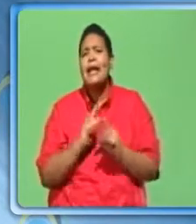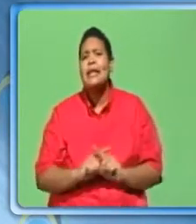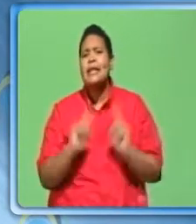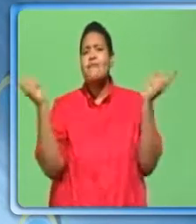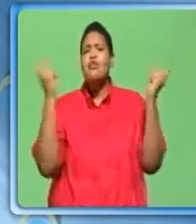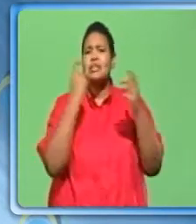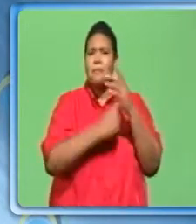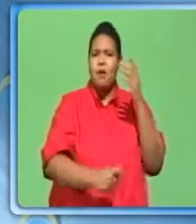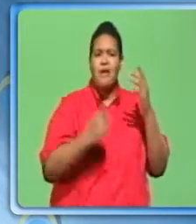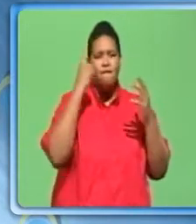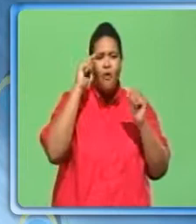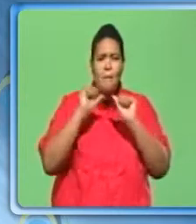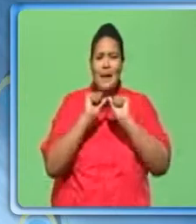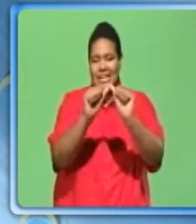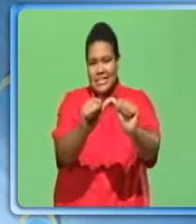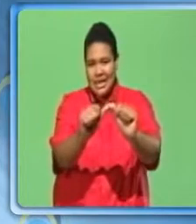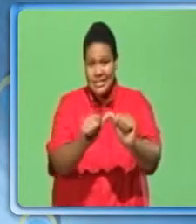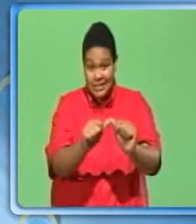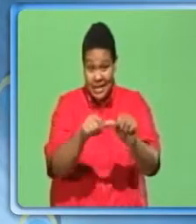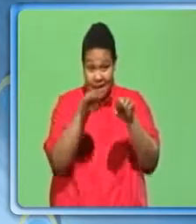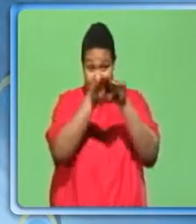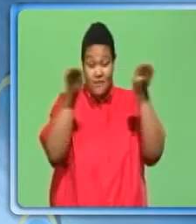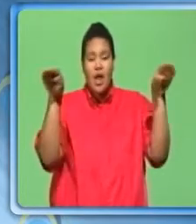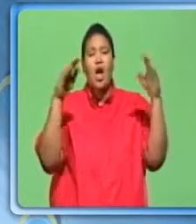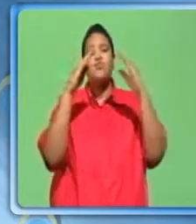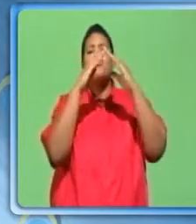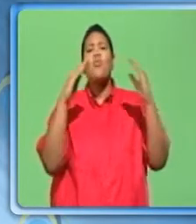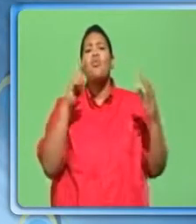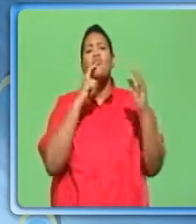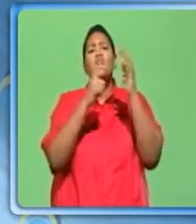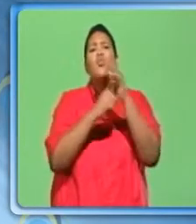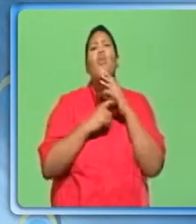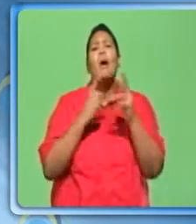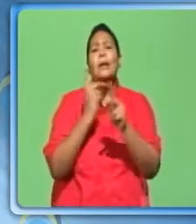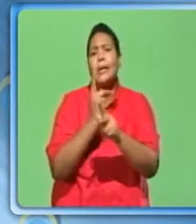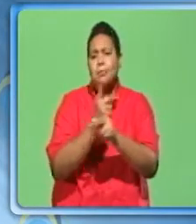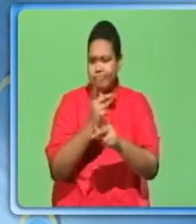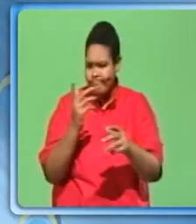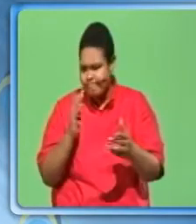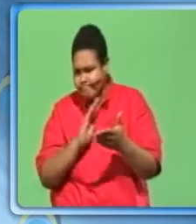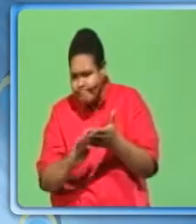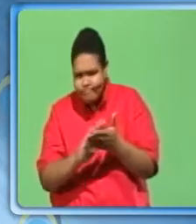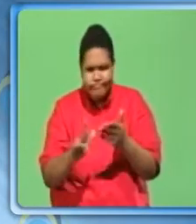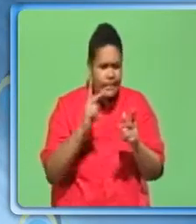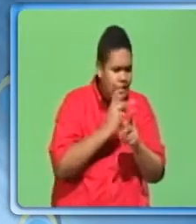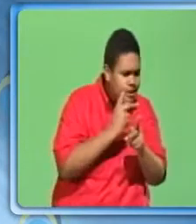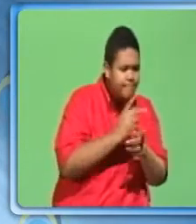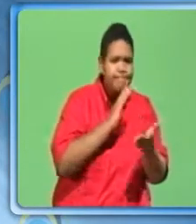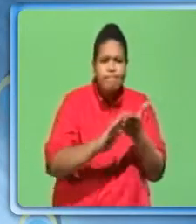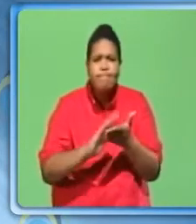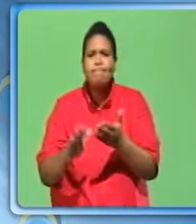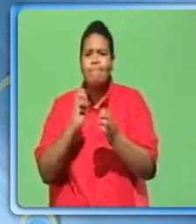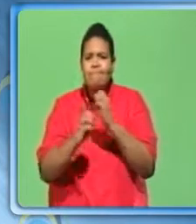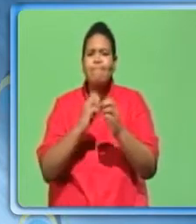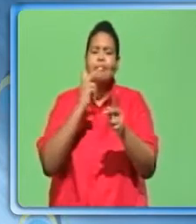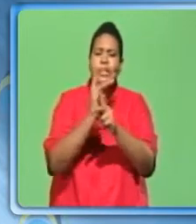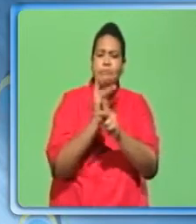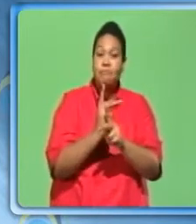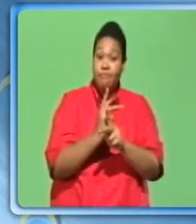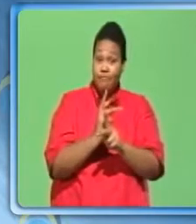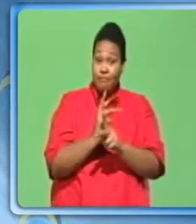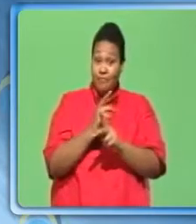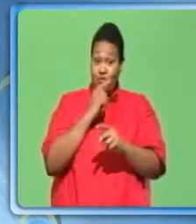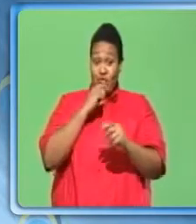price of maintenance. Flat roofs require constant maintenance. Unless the roof is